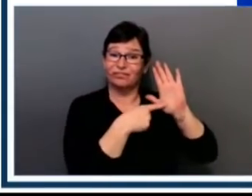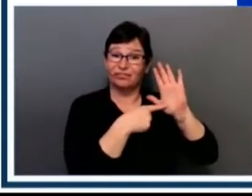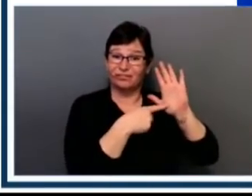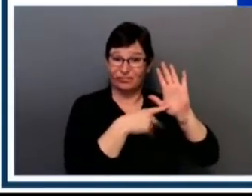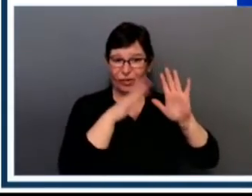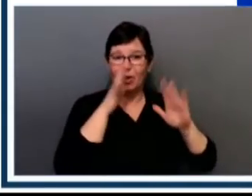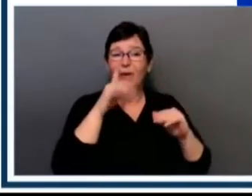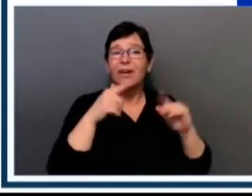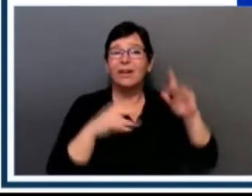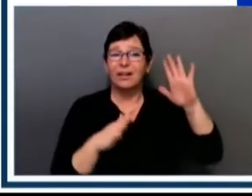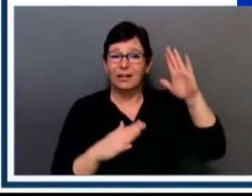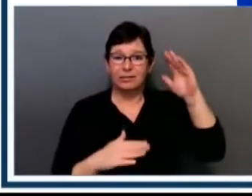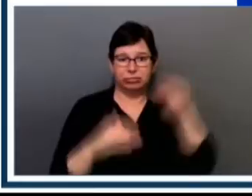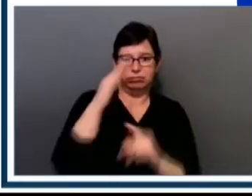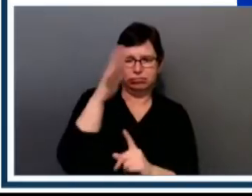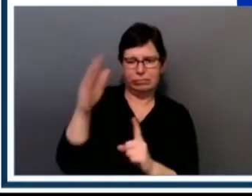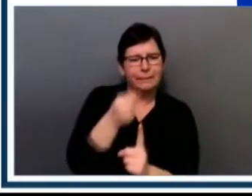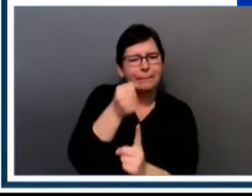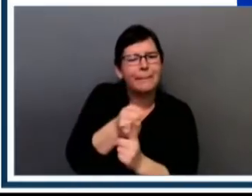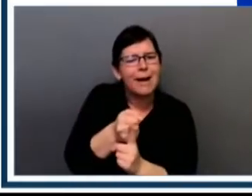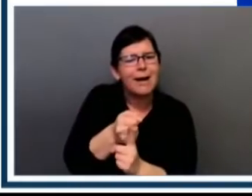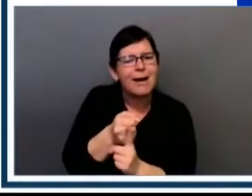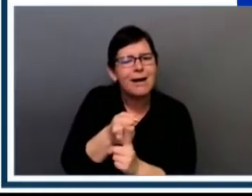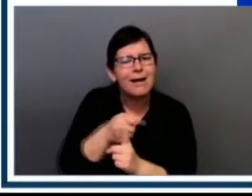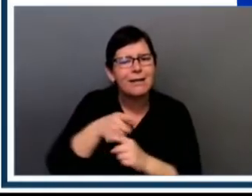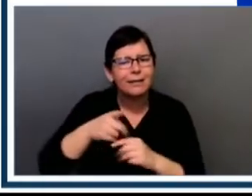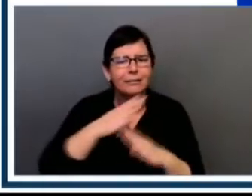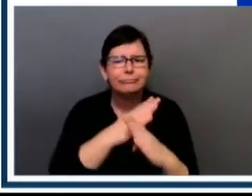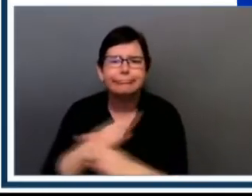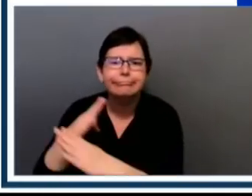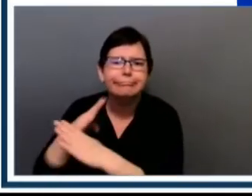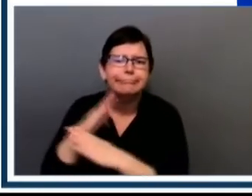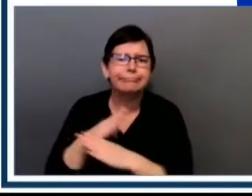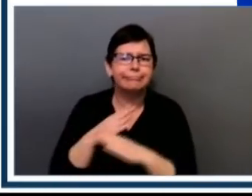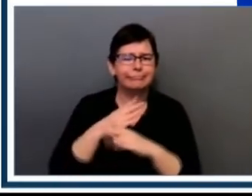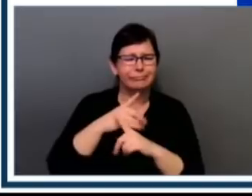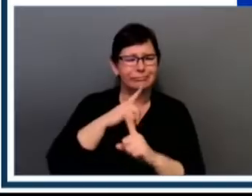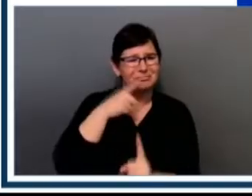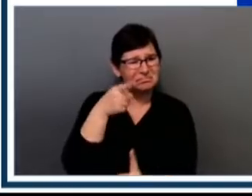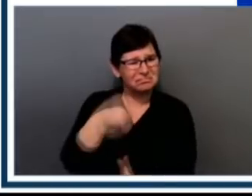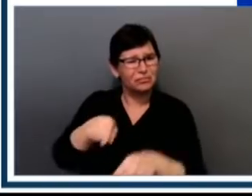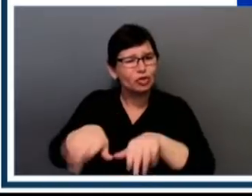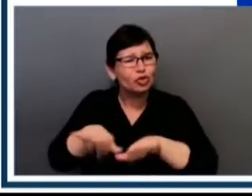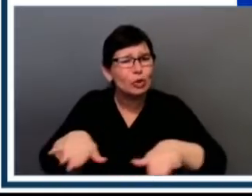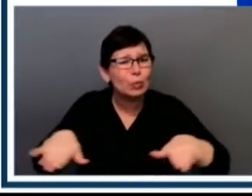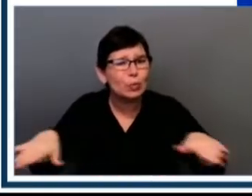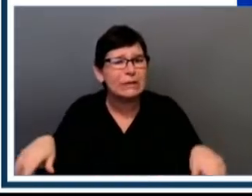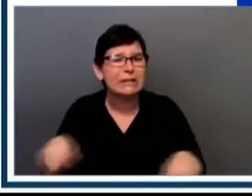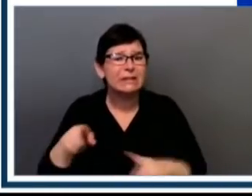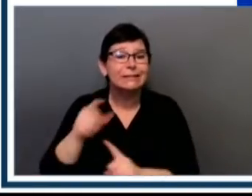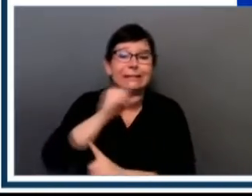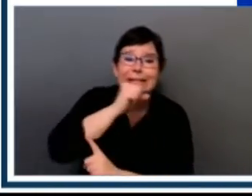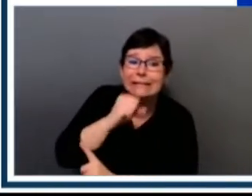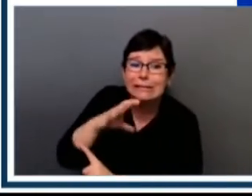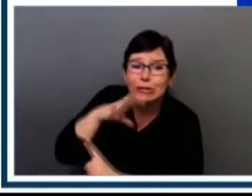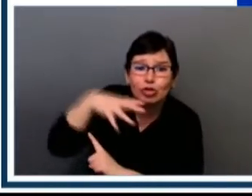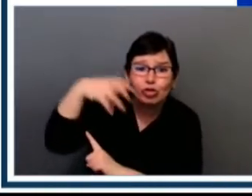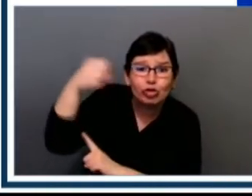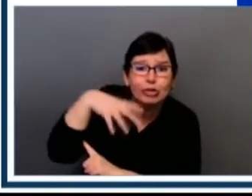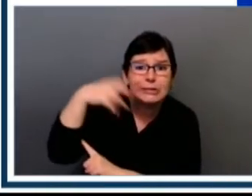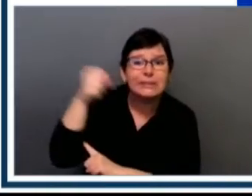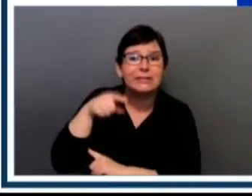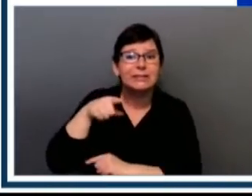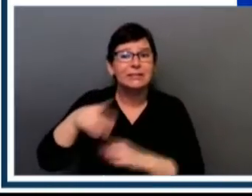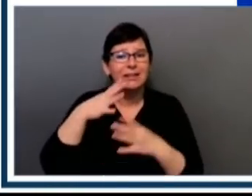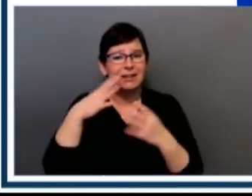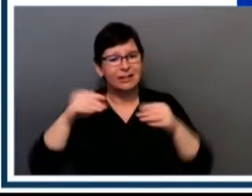well-being. We've reached that point. We've always said we would follow the science, and the science is saying we're ready. There